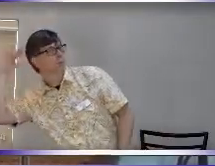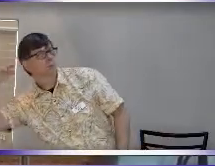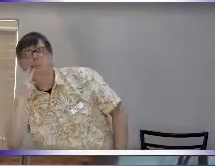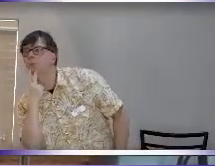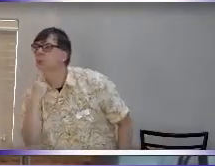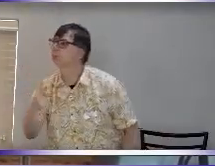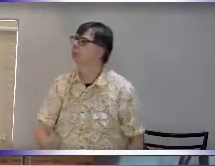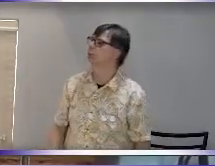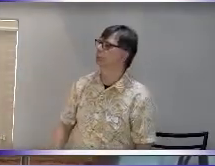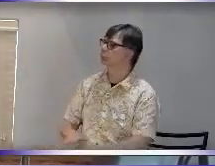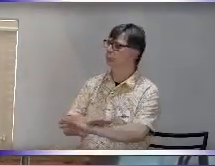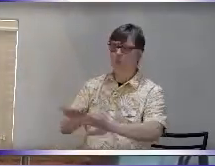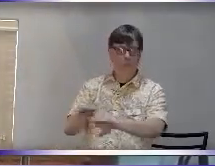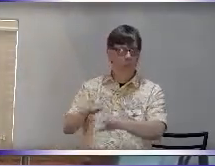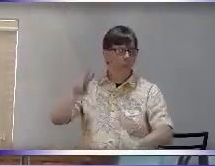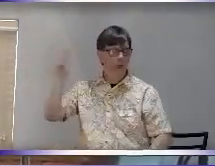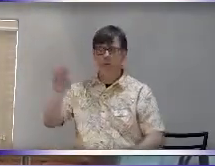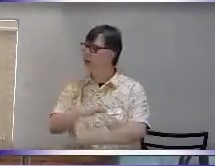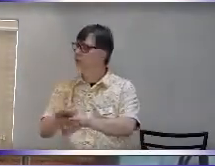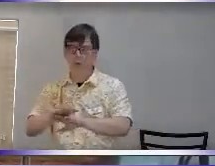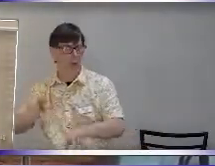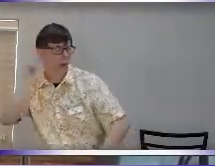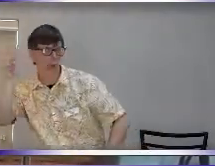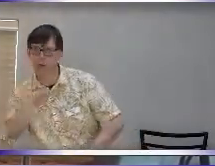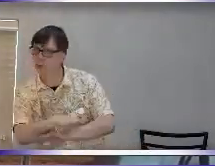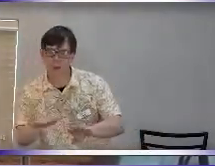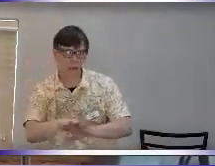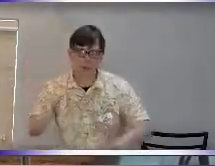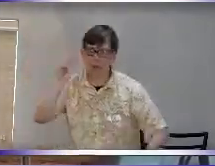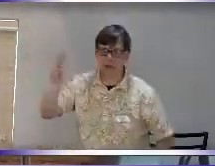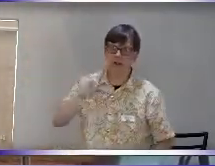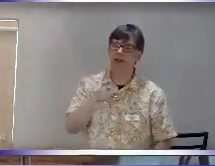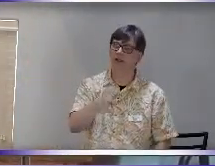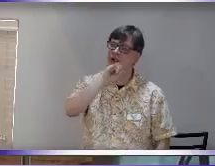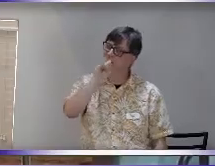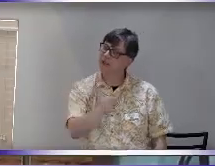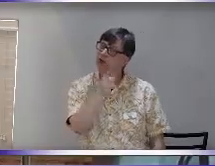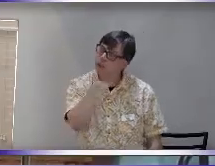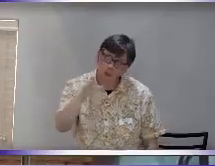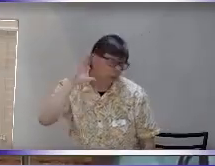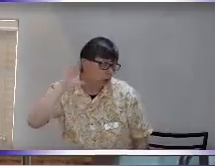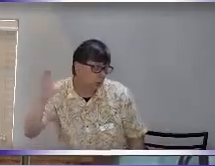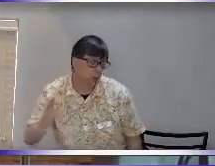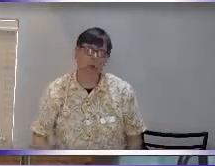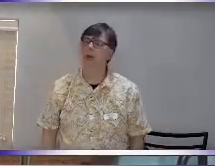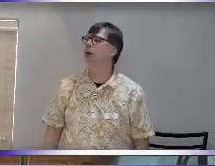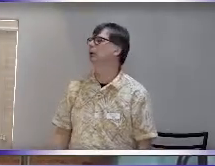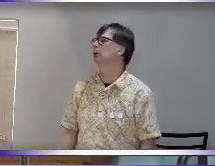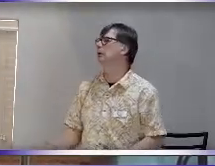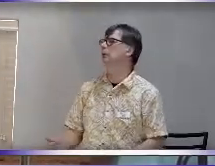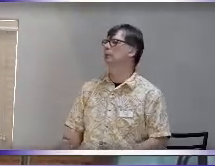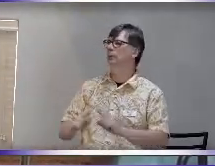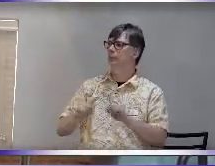often saying, there is no other, there is no other, there is no other, if you listen. It might say it a different way. It might